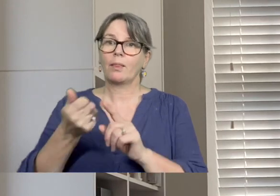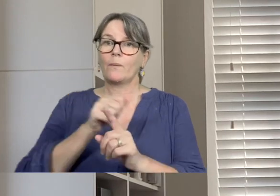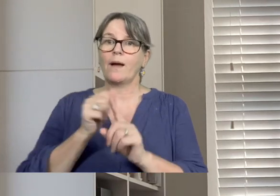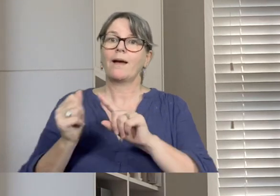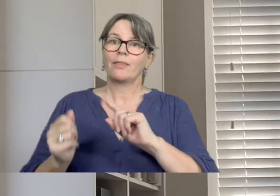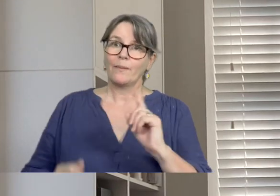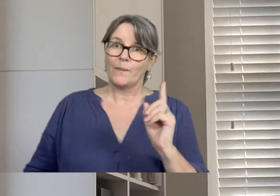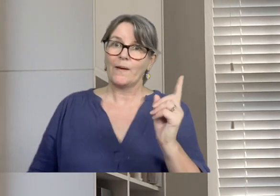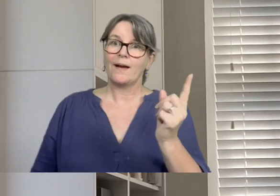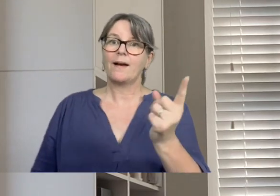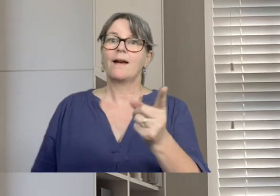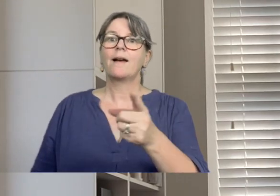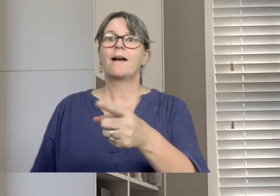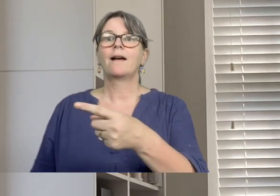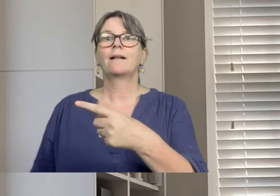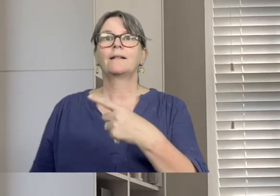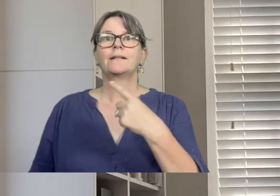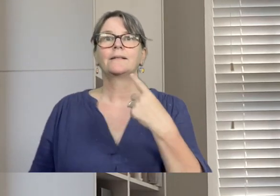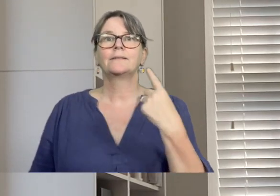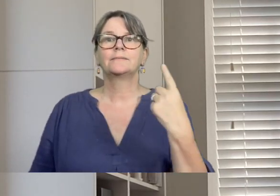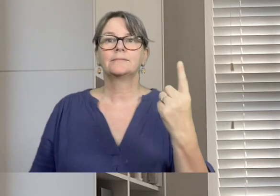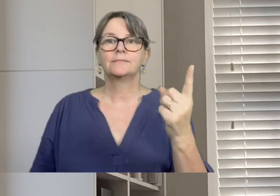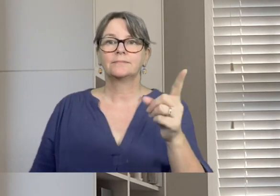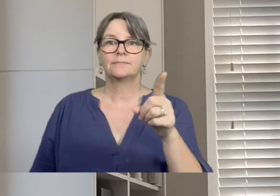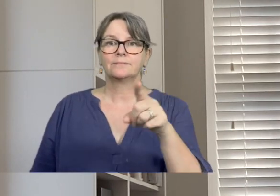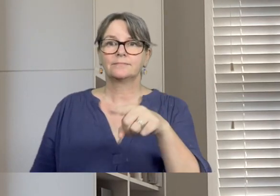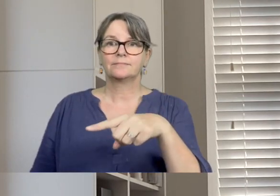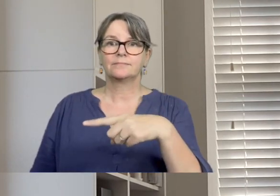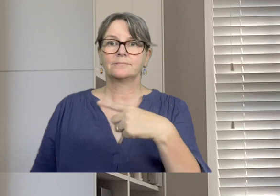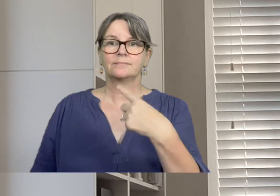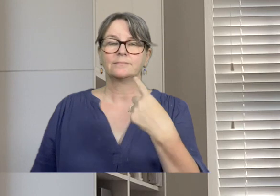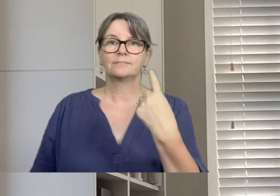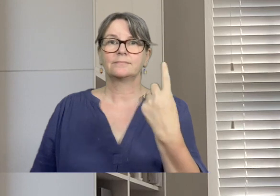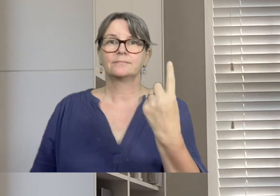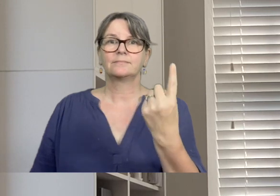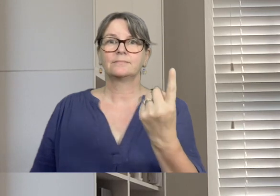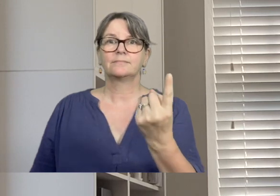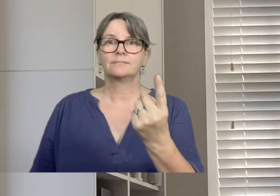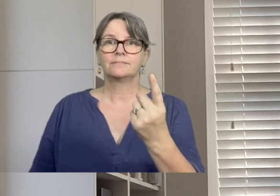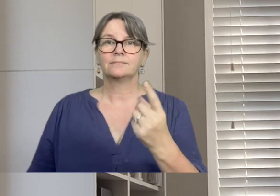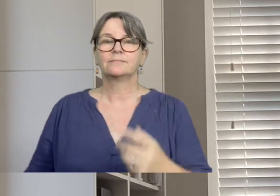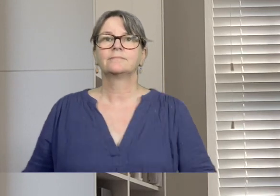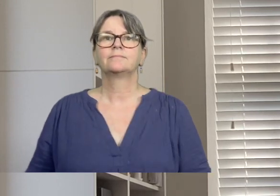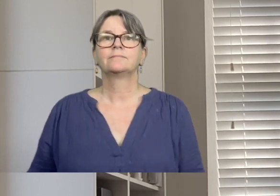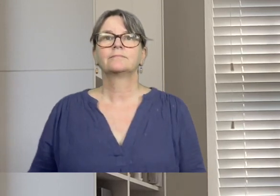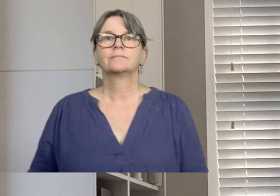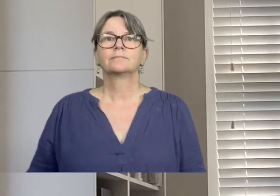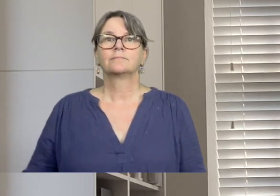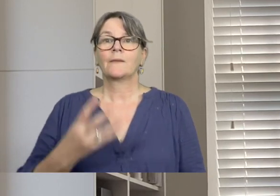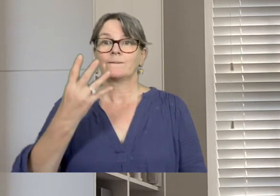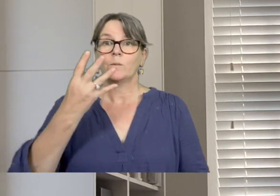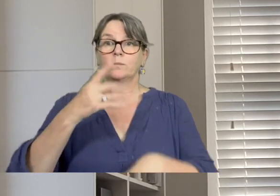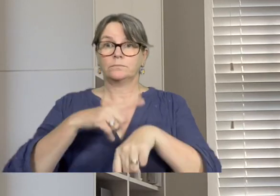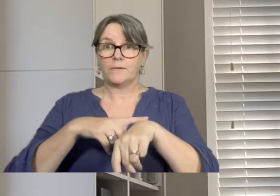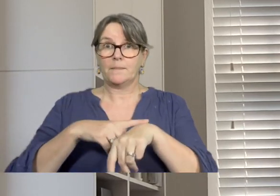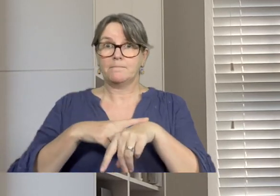coming the other way, rolling 1, and 2, and